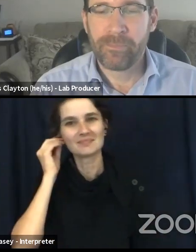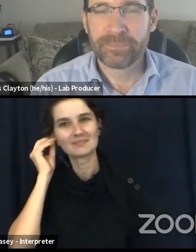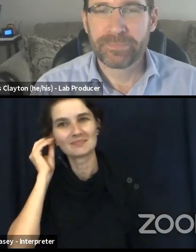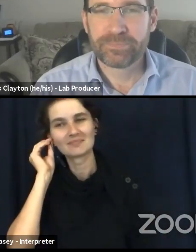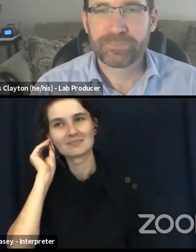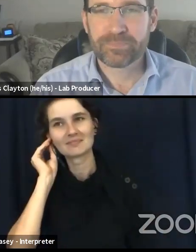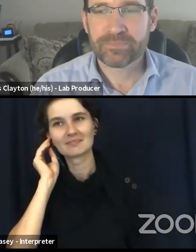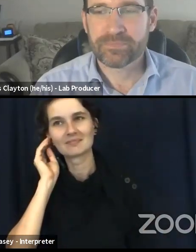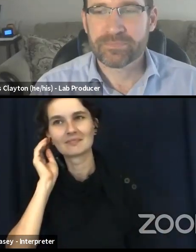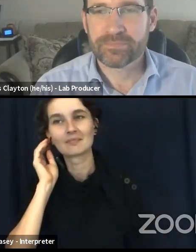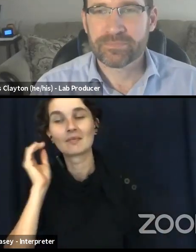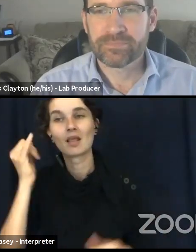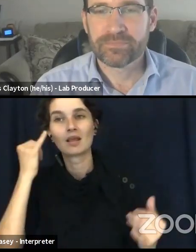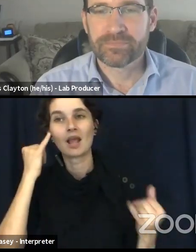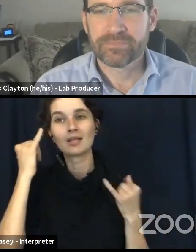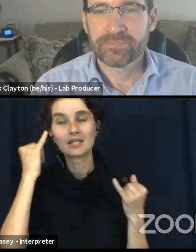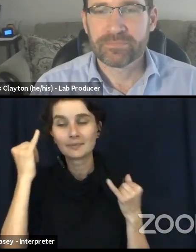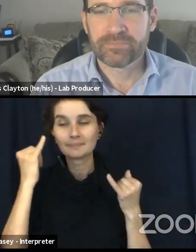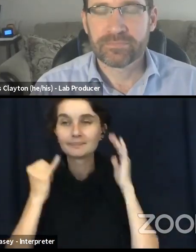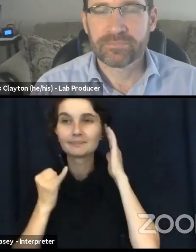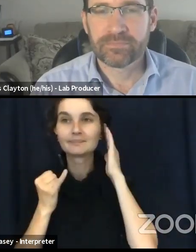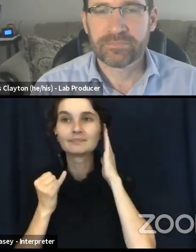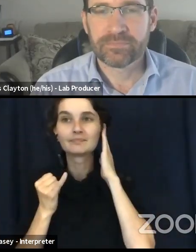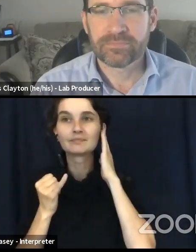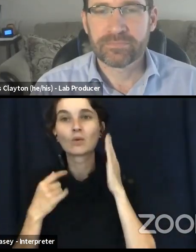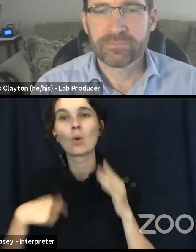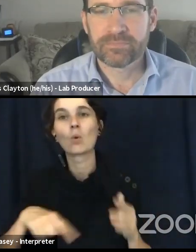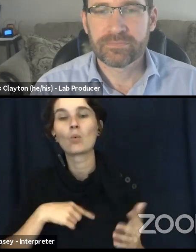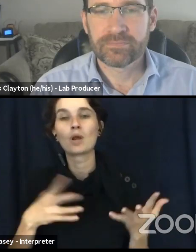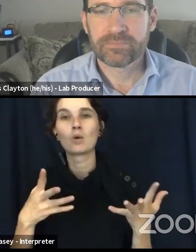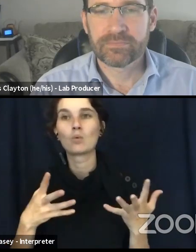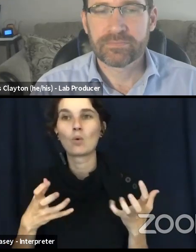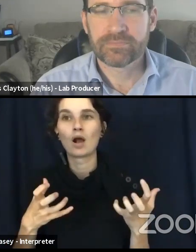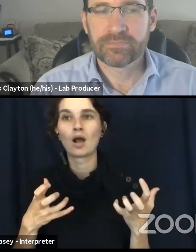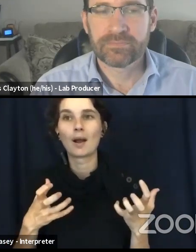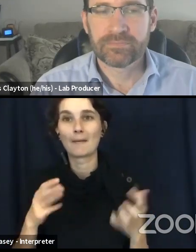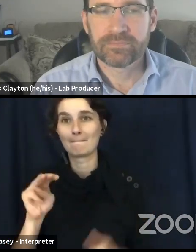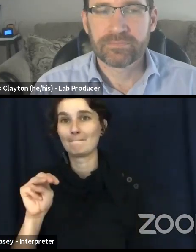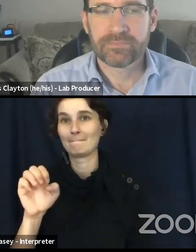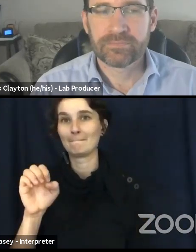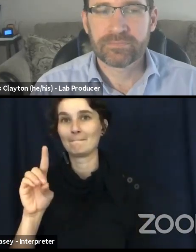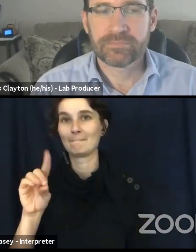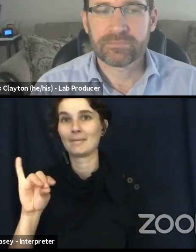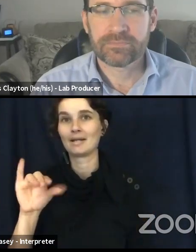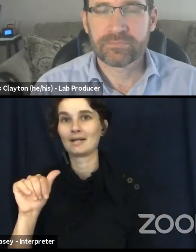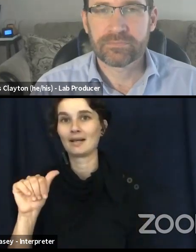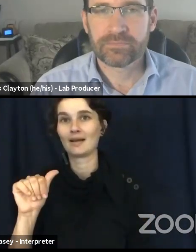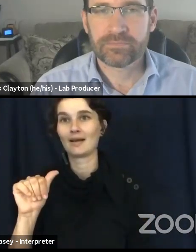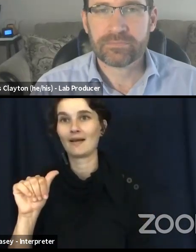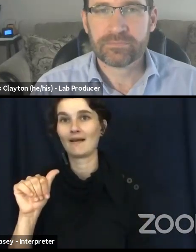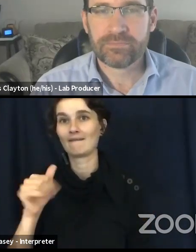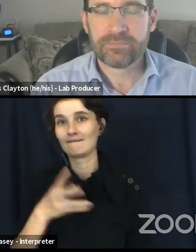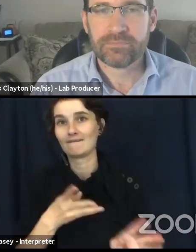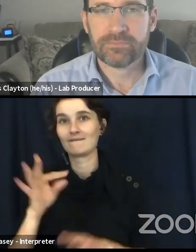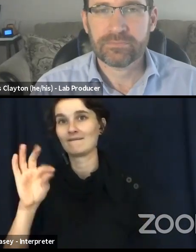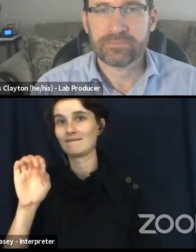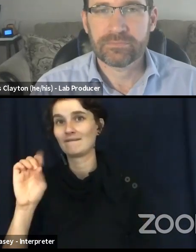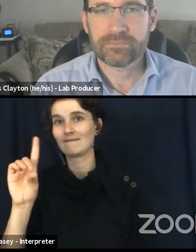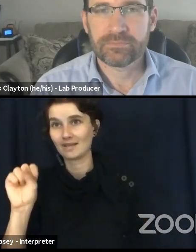the idea is that we want pure media feeds of cameras and of audio